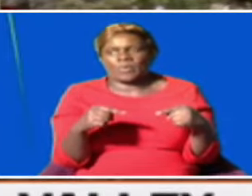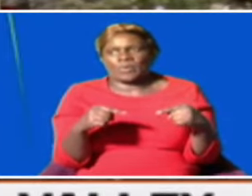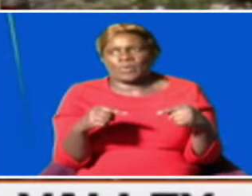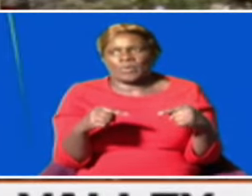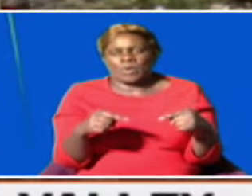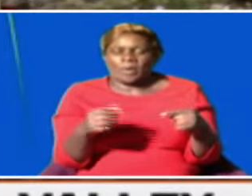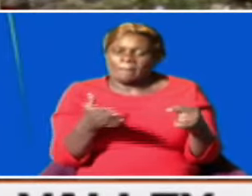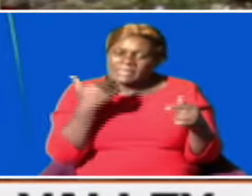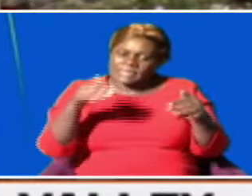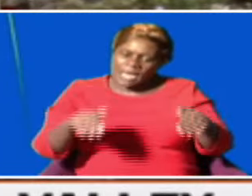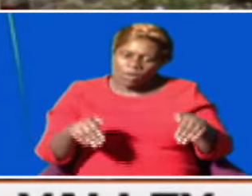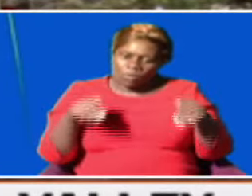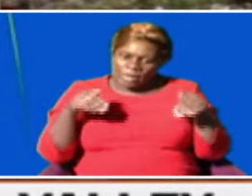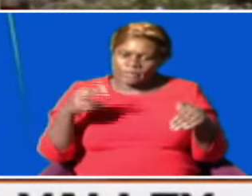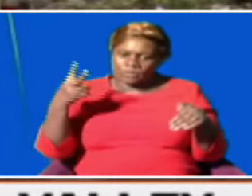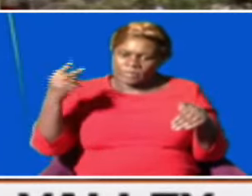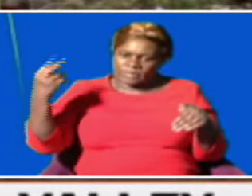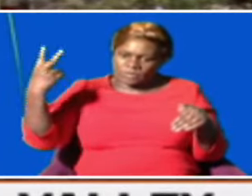Neither tungoje, baka